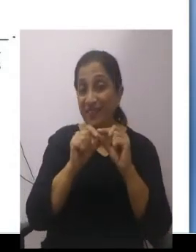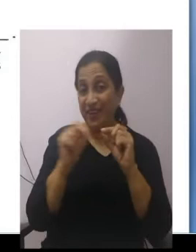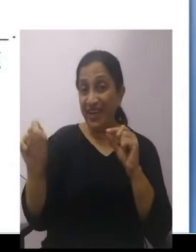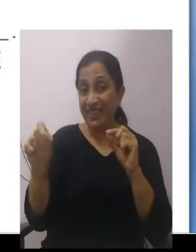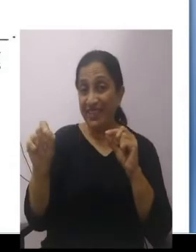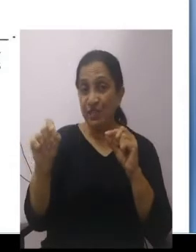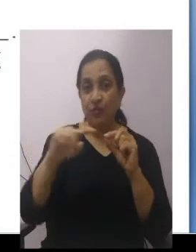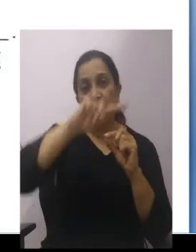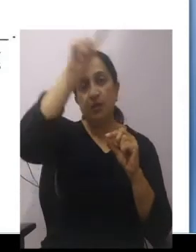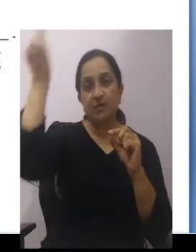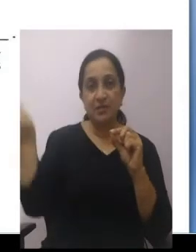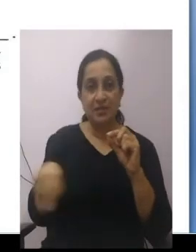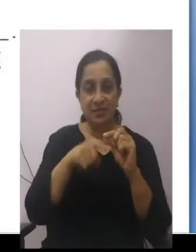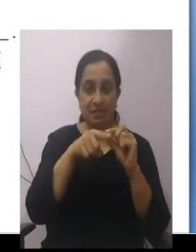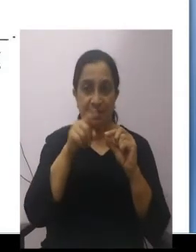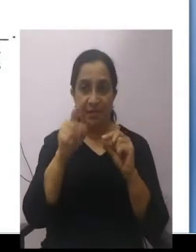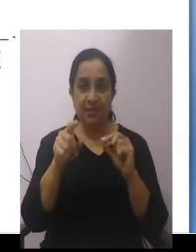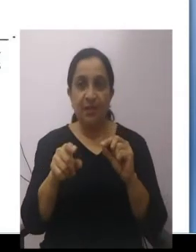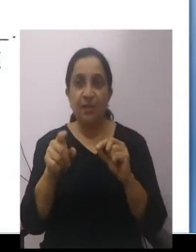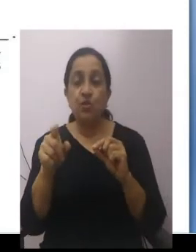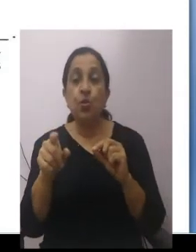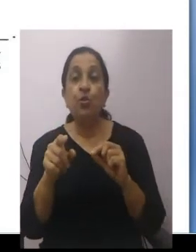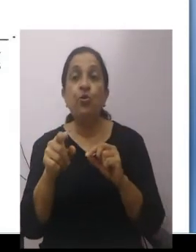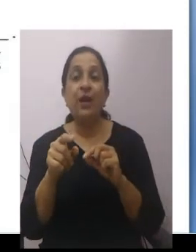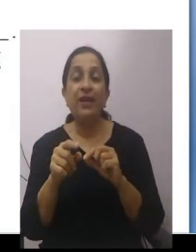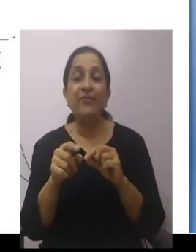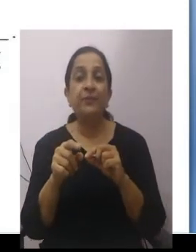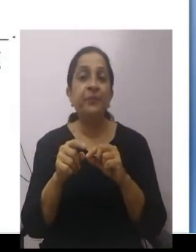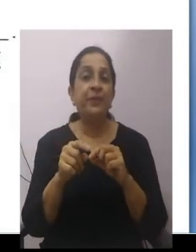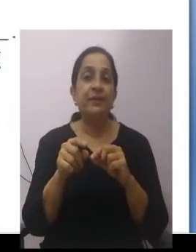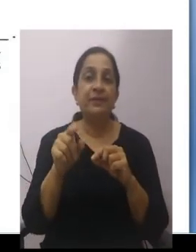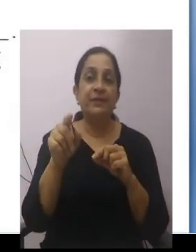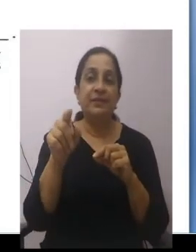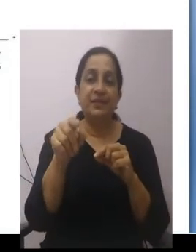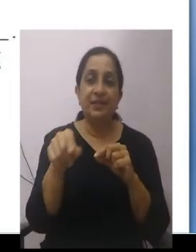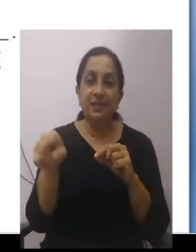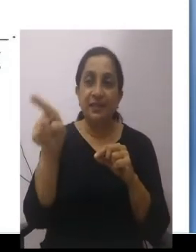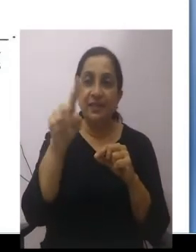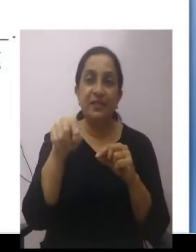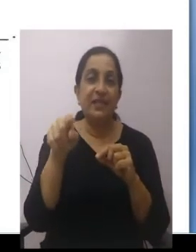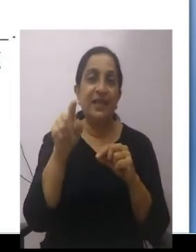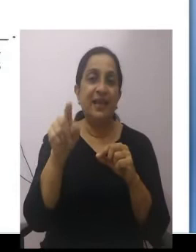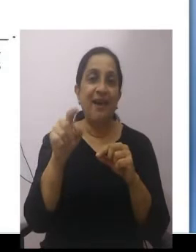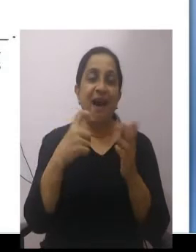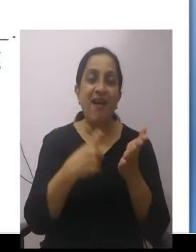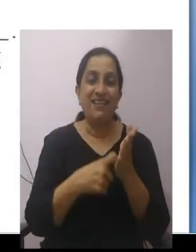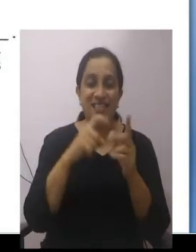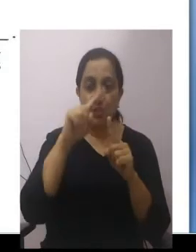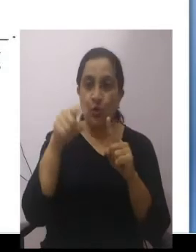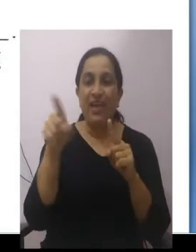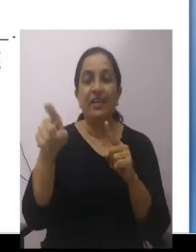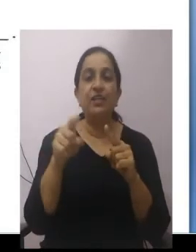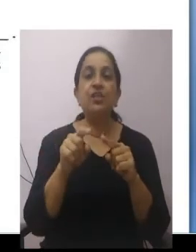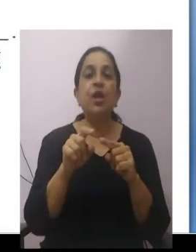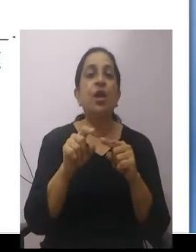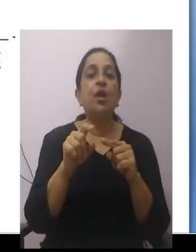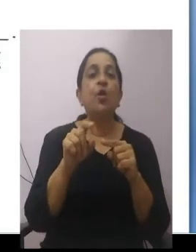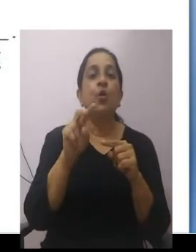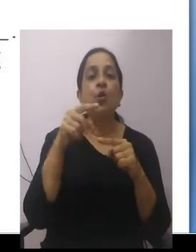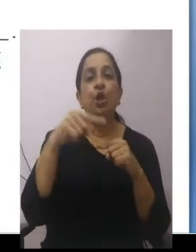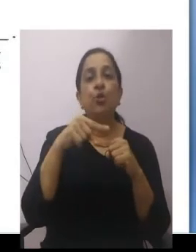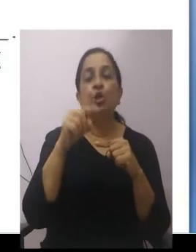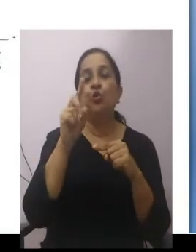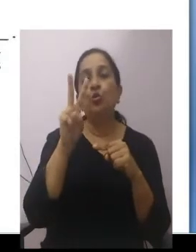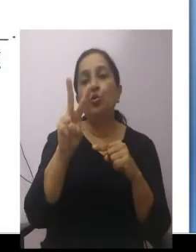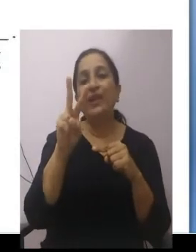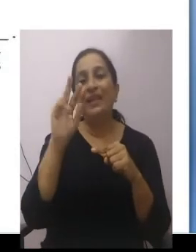which is at 0, 0, that is origin, and this represents the r squared. So r